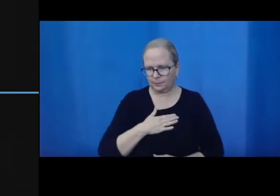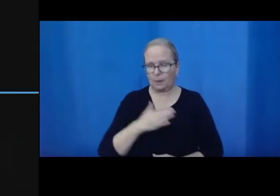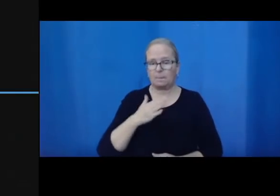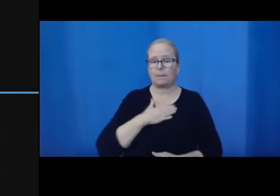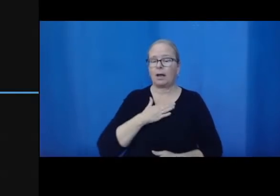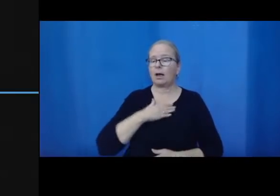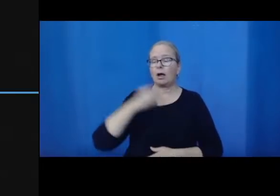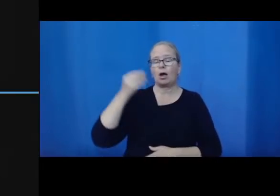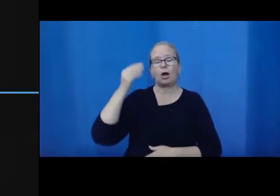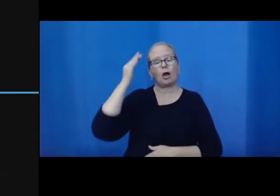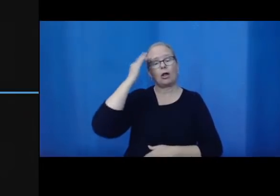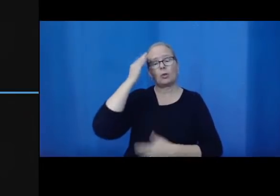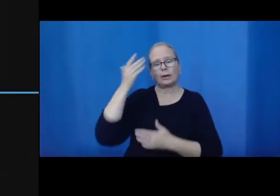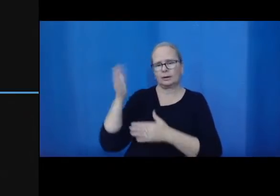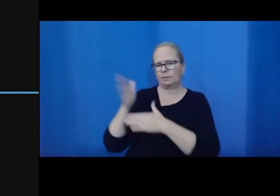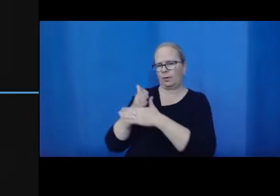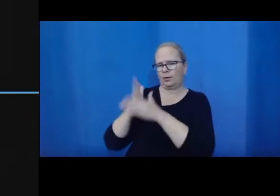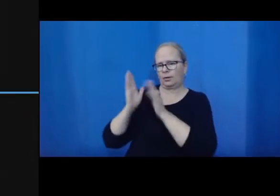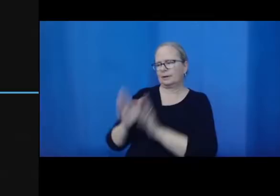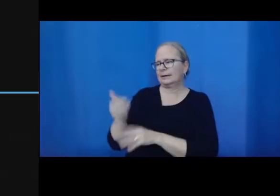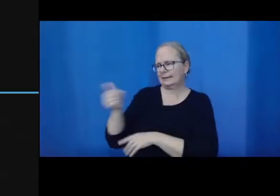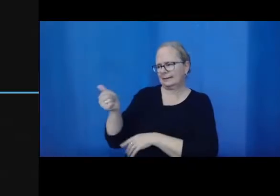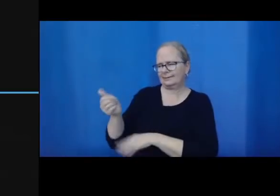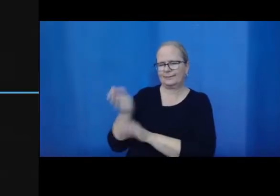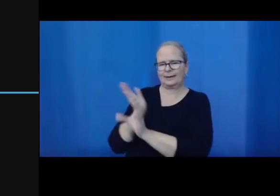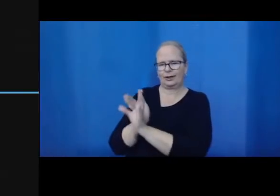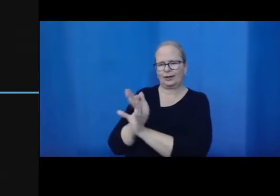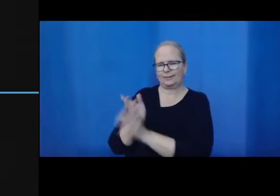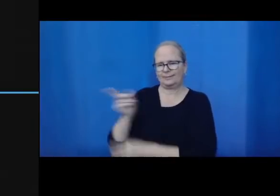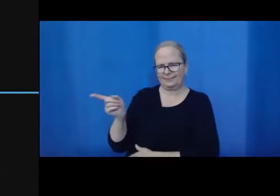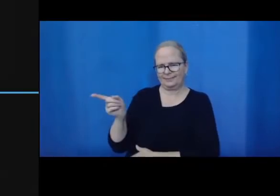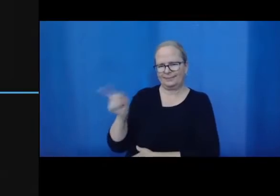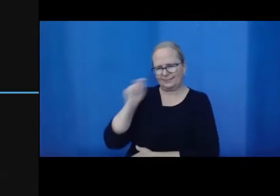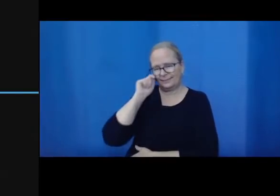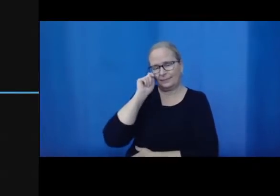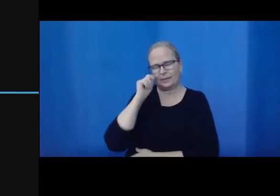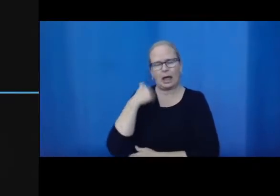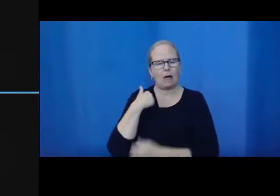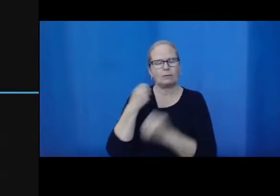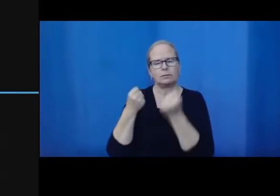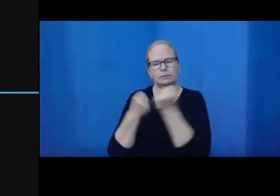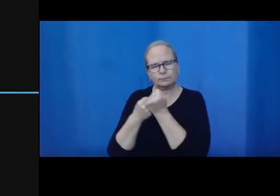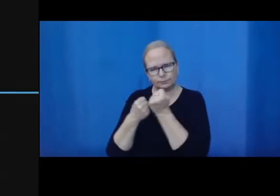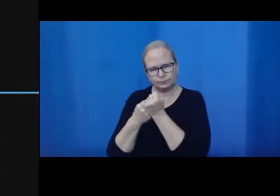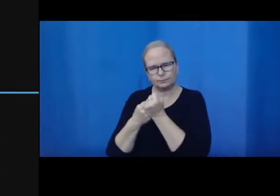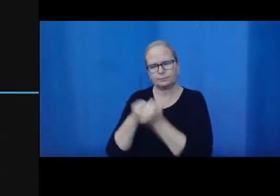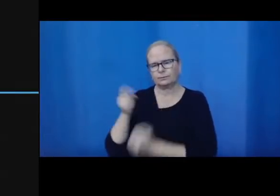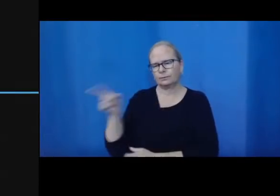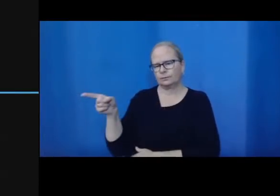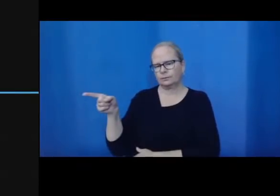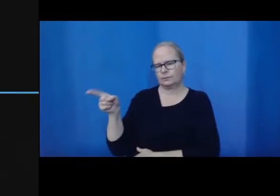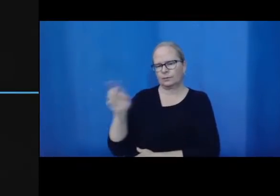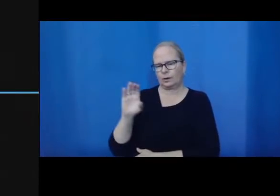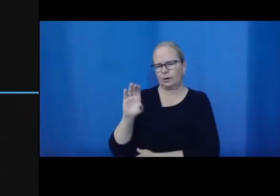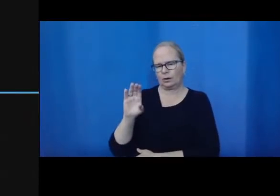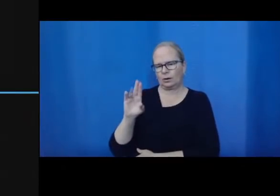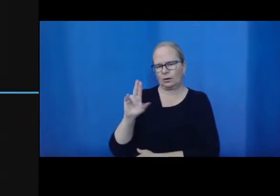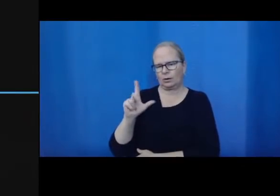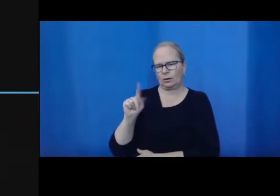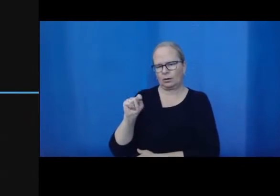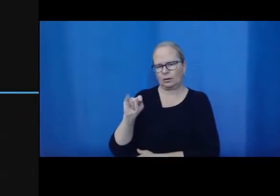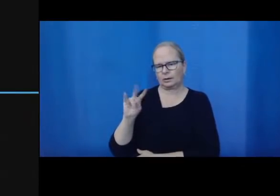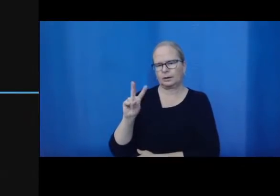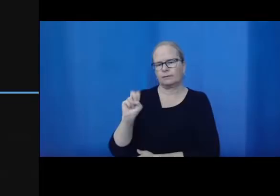support at Cultivate. But there's just so many things that just make so much sense with what the panelists are saying